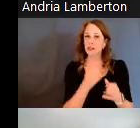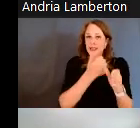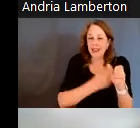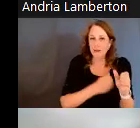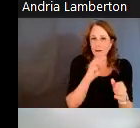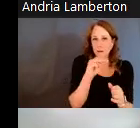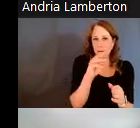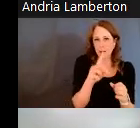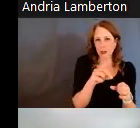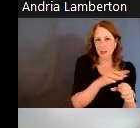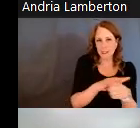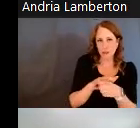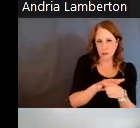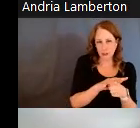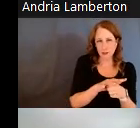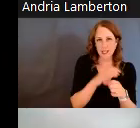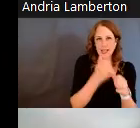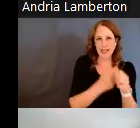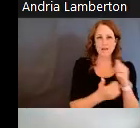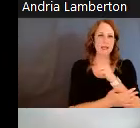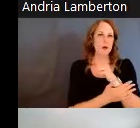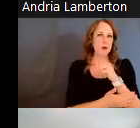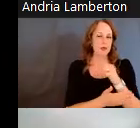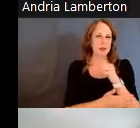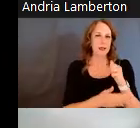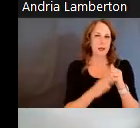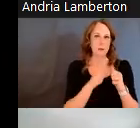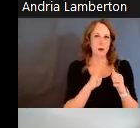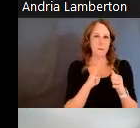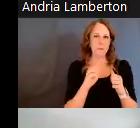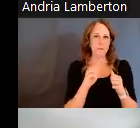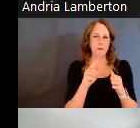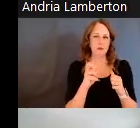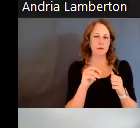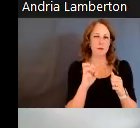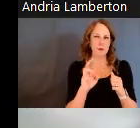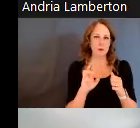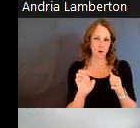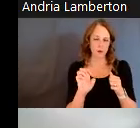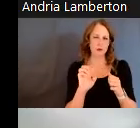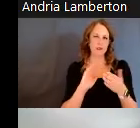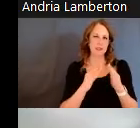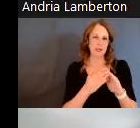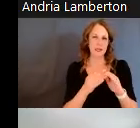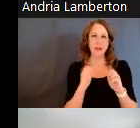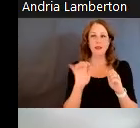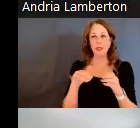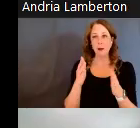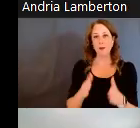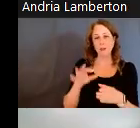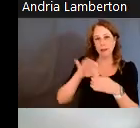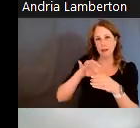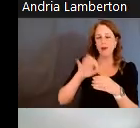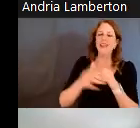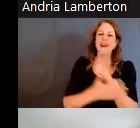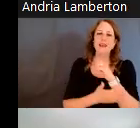jurisdiction, so every county and Baltimore City. That person is elected. We all vote on that person. Well, everyone in the county votes on